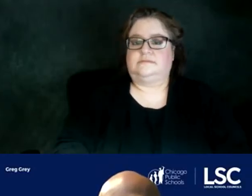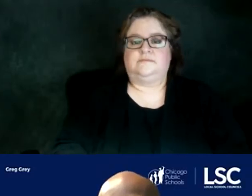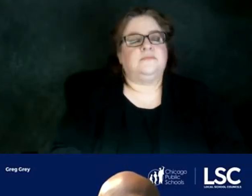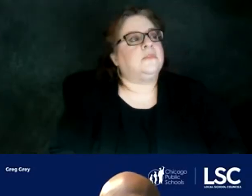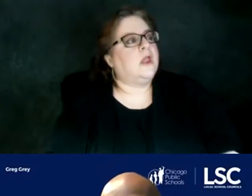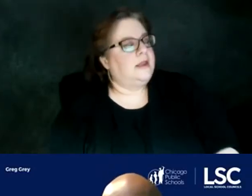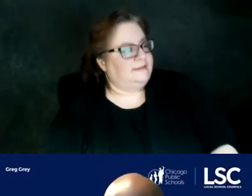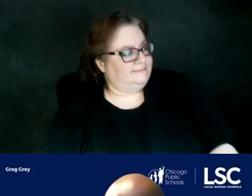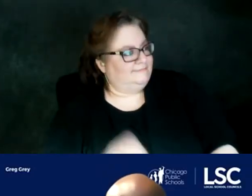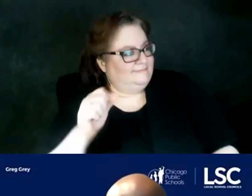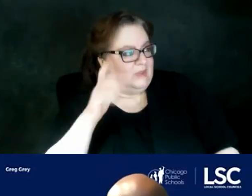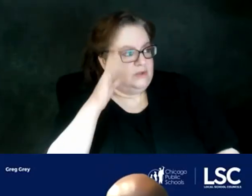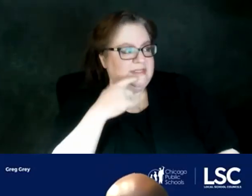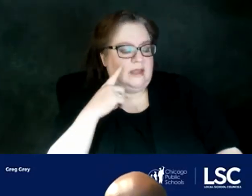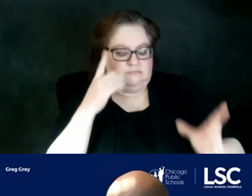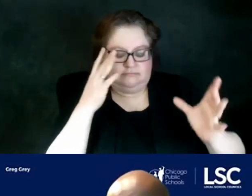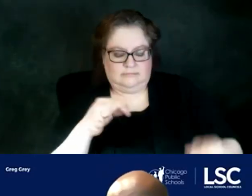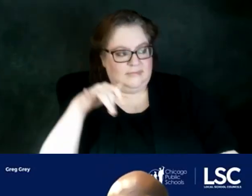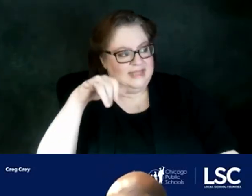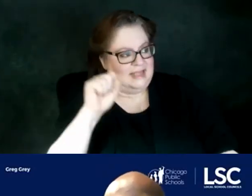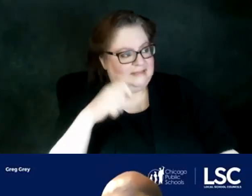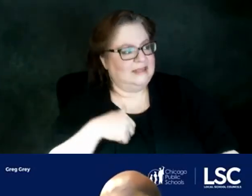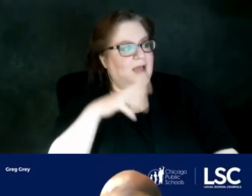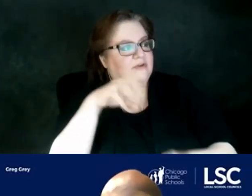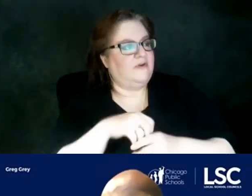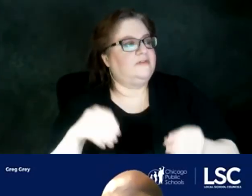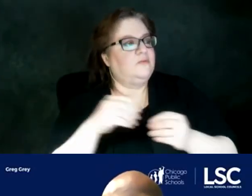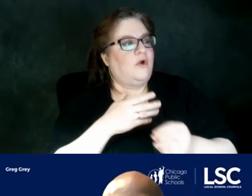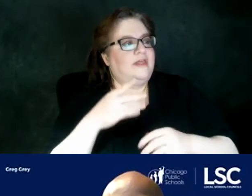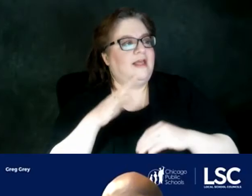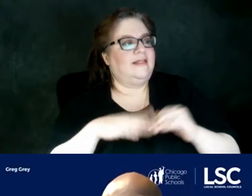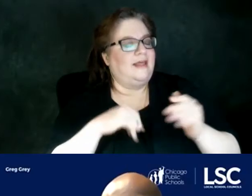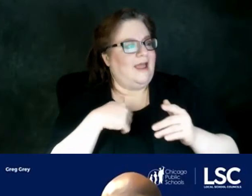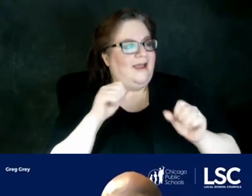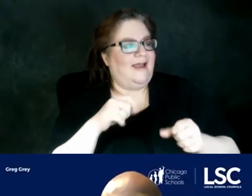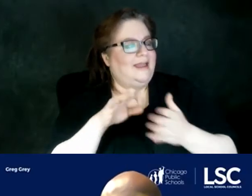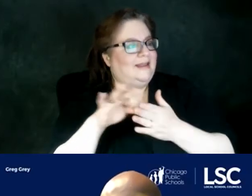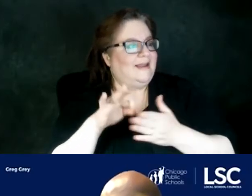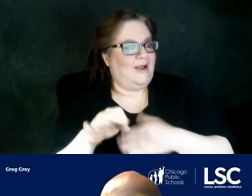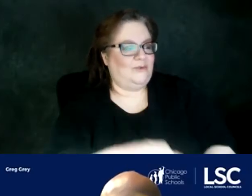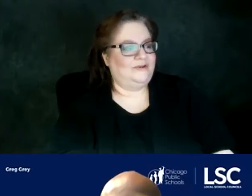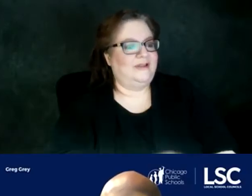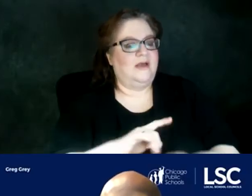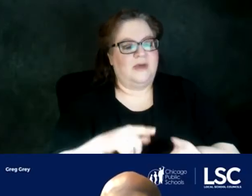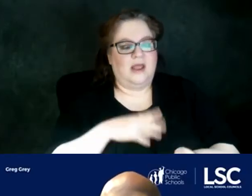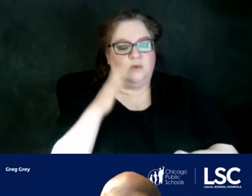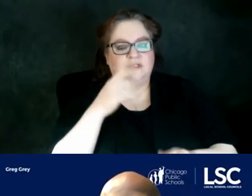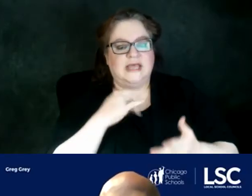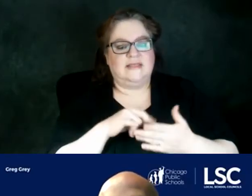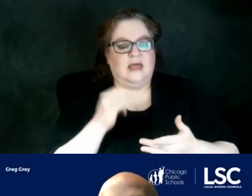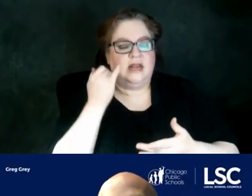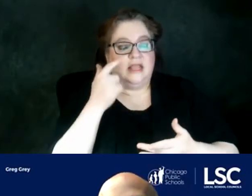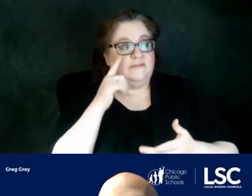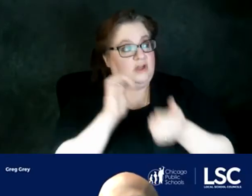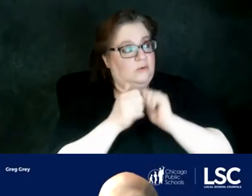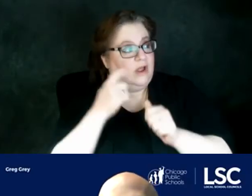Definitely, I would say my answer is a definite yes. I am involved in more things than I can count. But I would say that if you're going to run